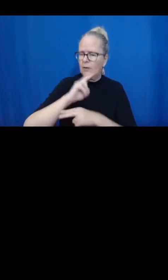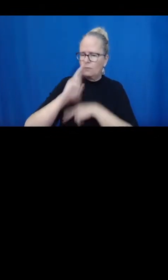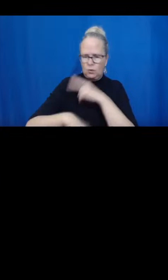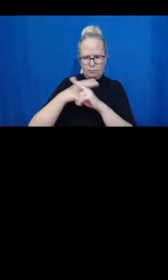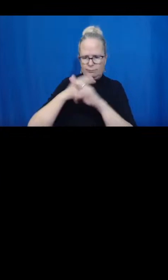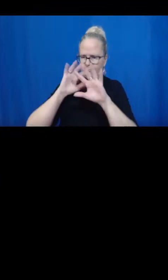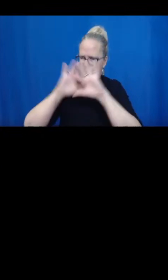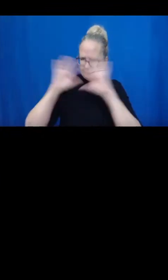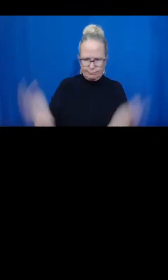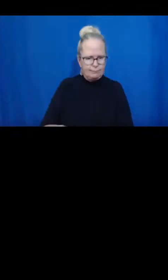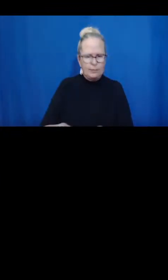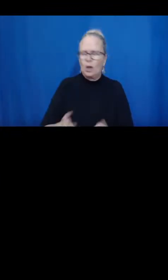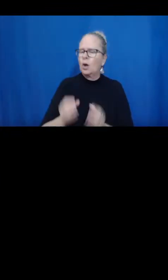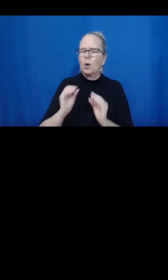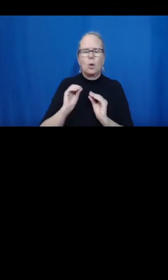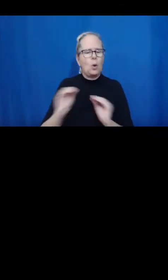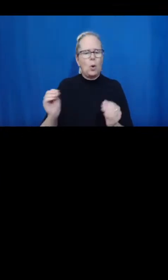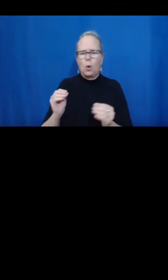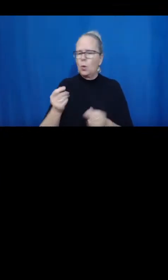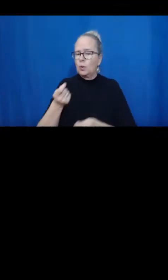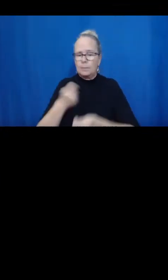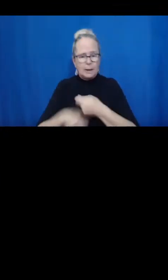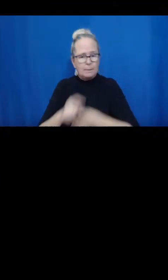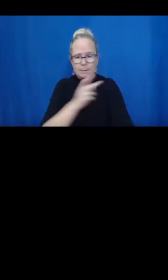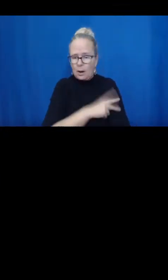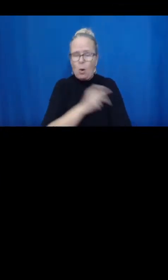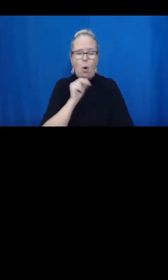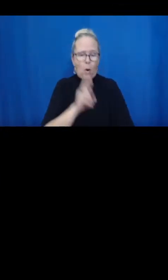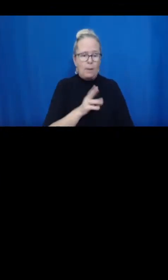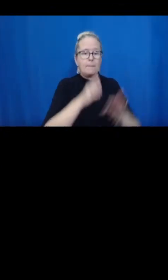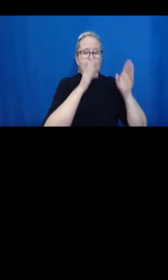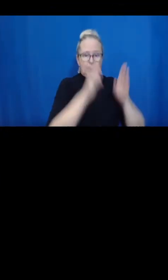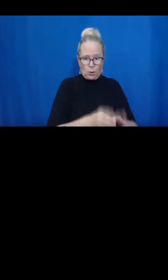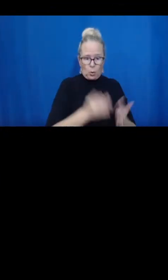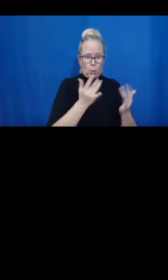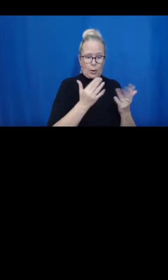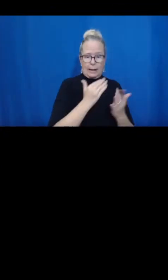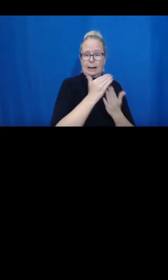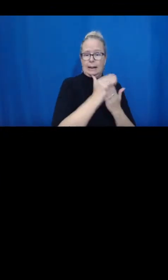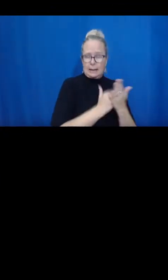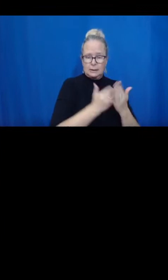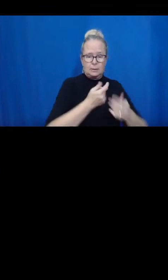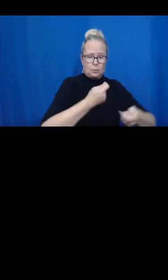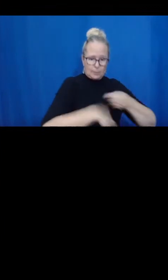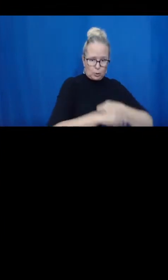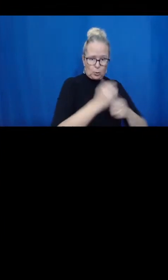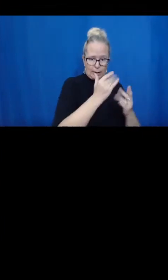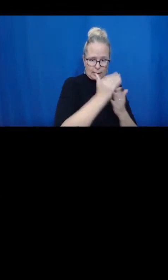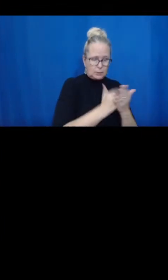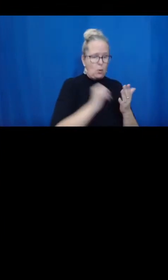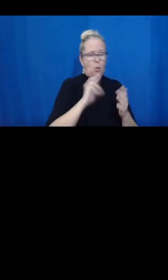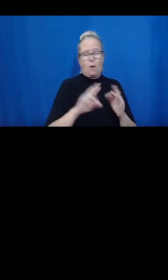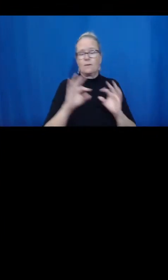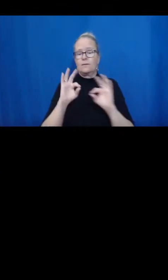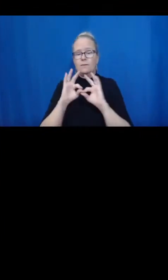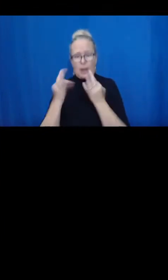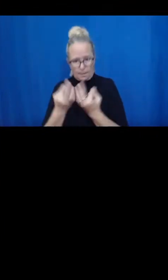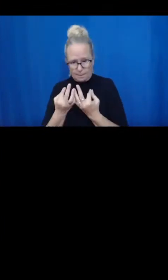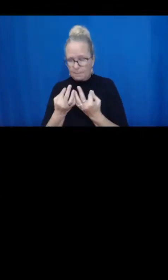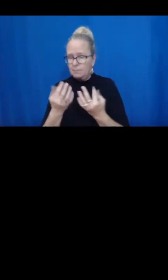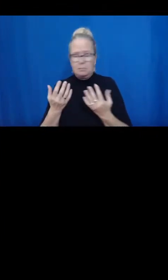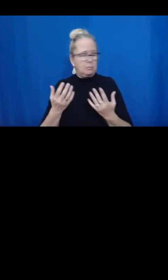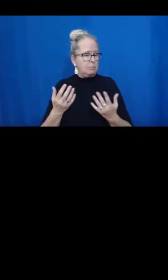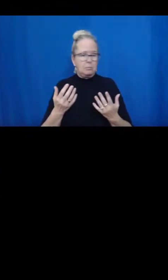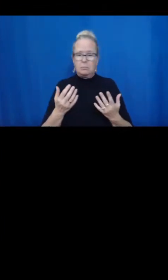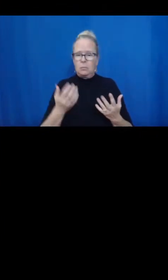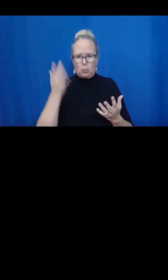same concern, the same frustration. I was very much struck by how Lindsay described when it